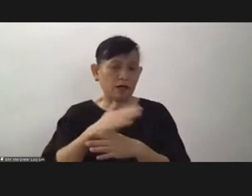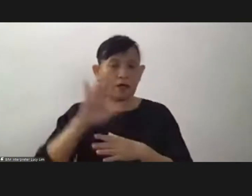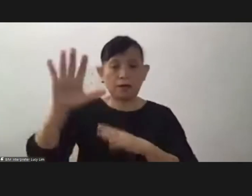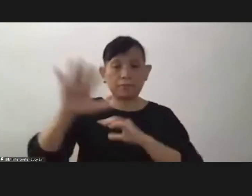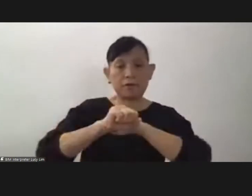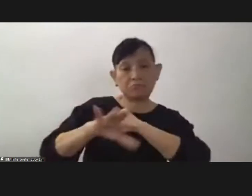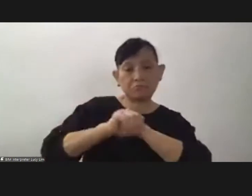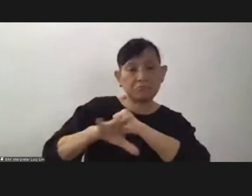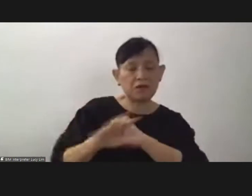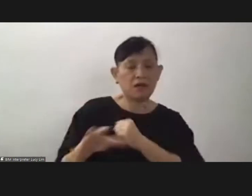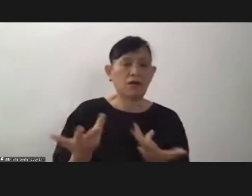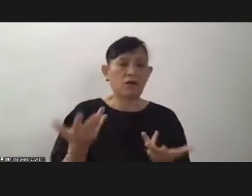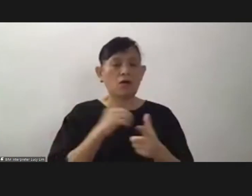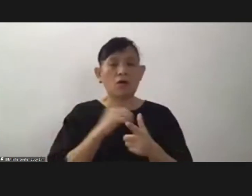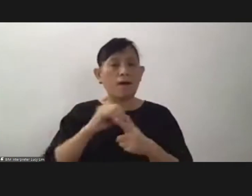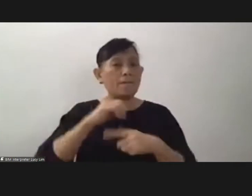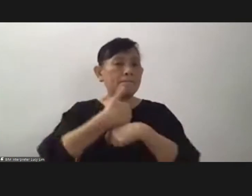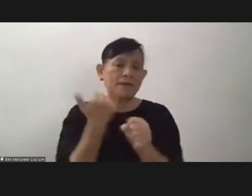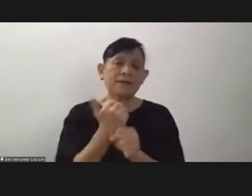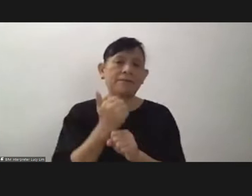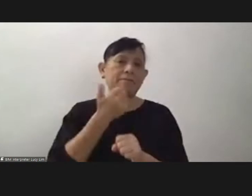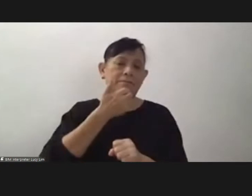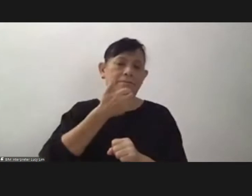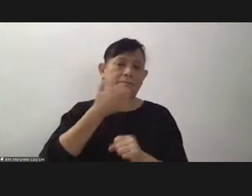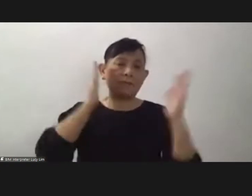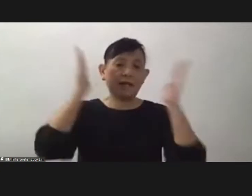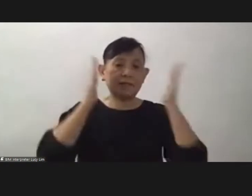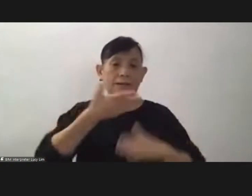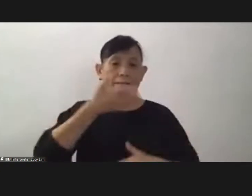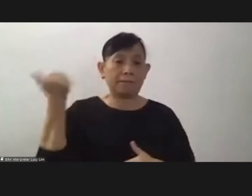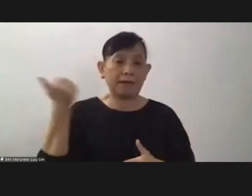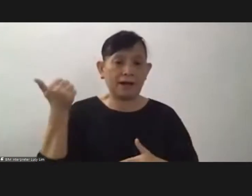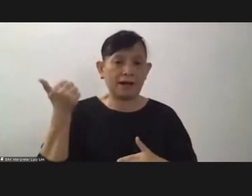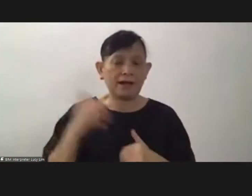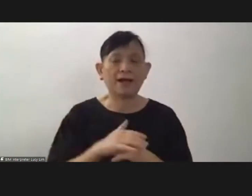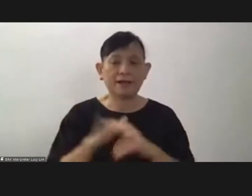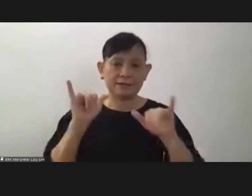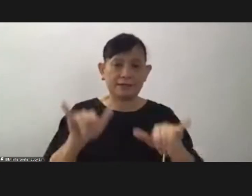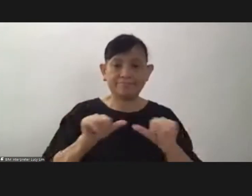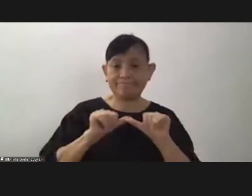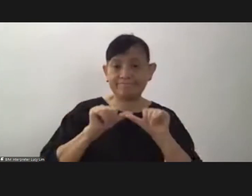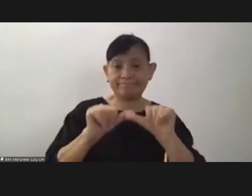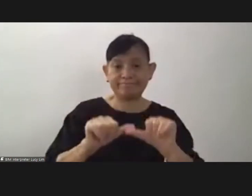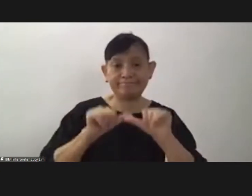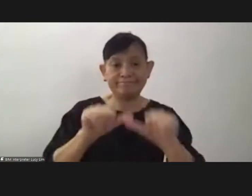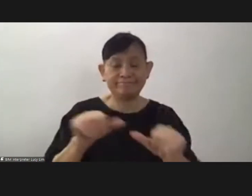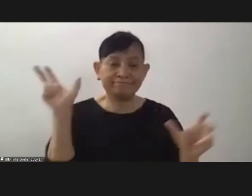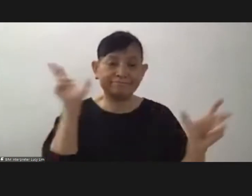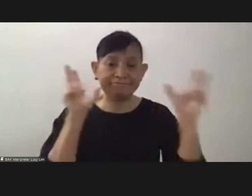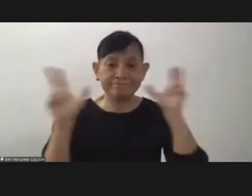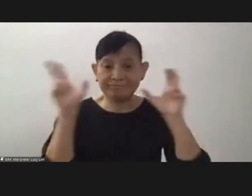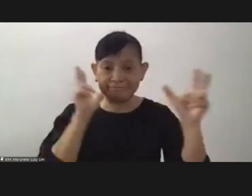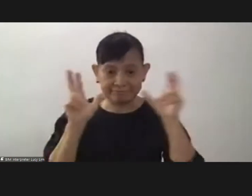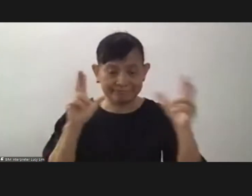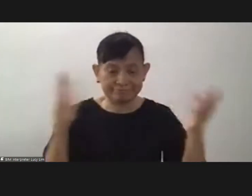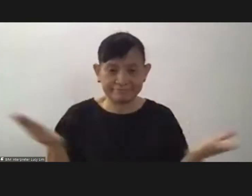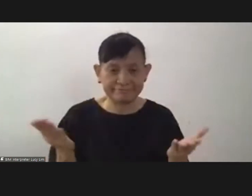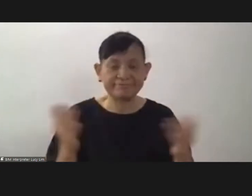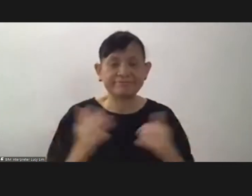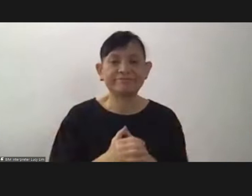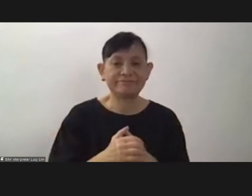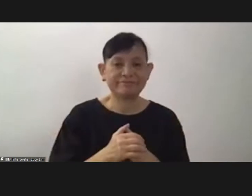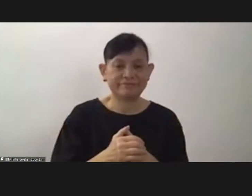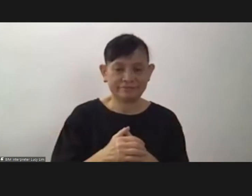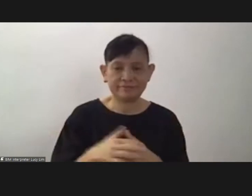they are promoting to make Malaysia a better place. I don't know for sure, which is why you'll have to stay tuned and listen to them after this. We have